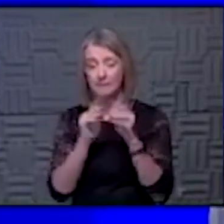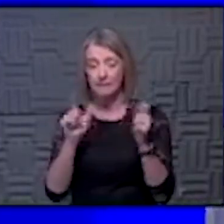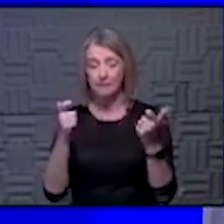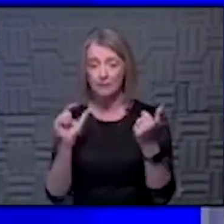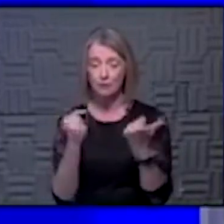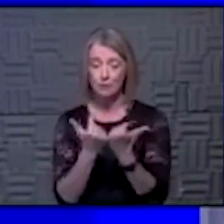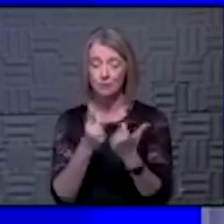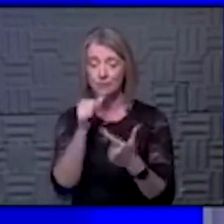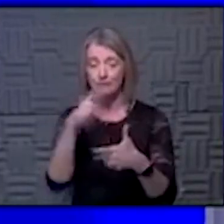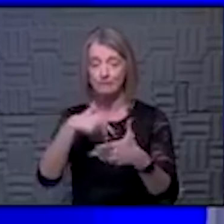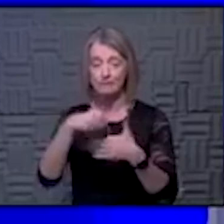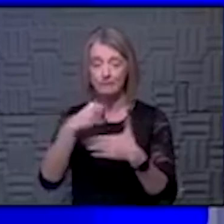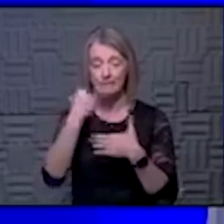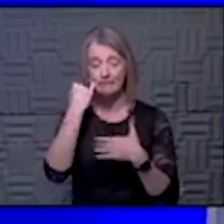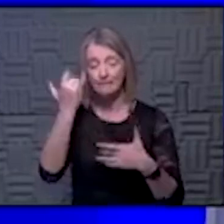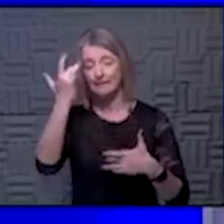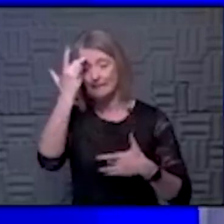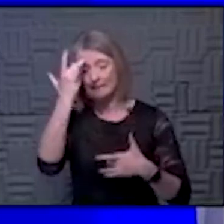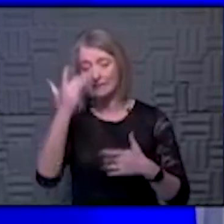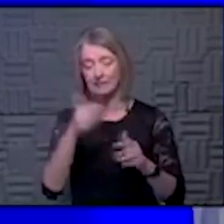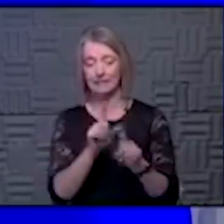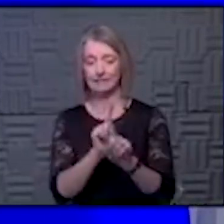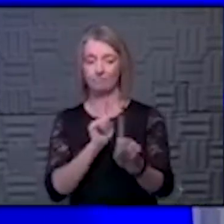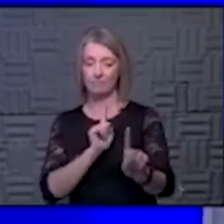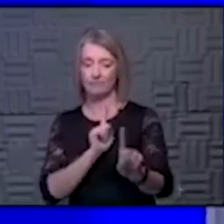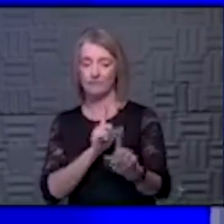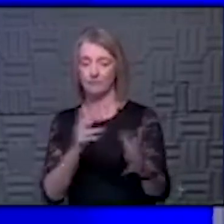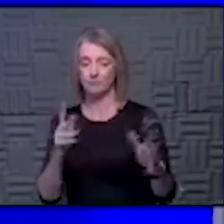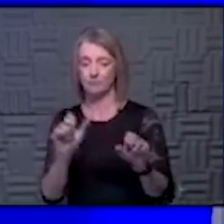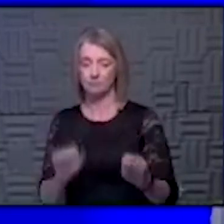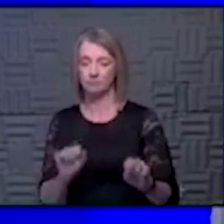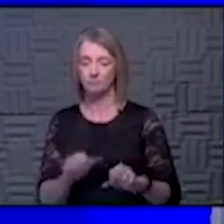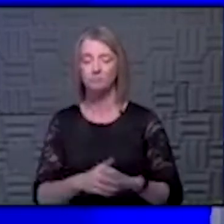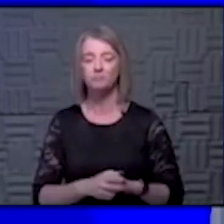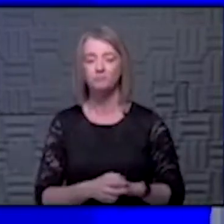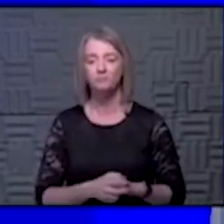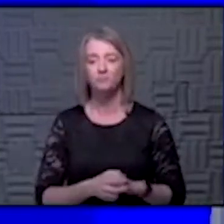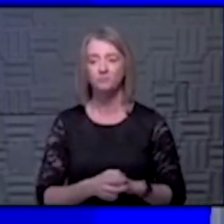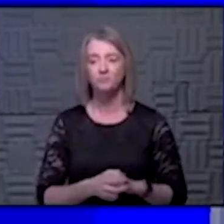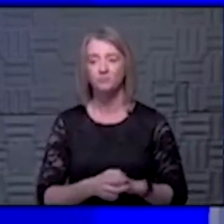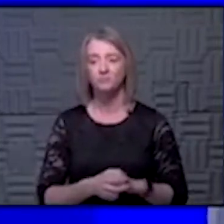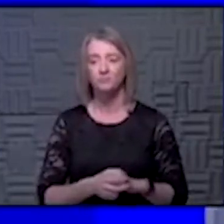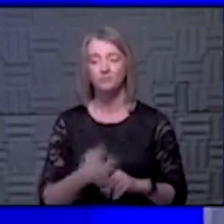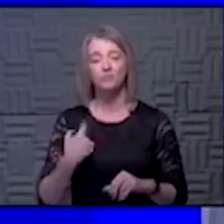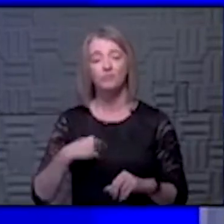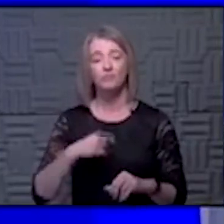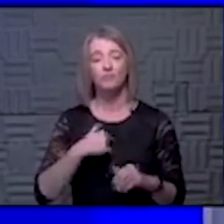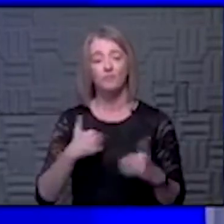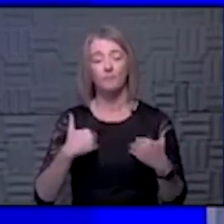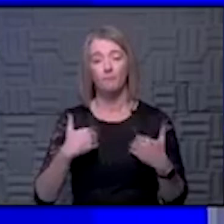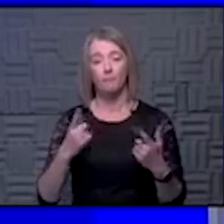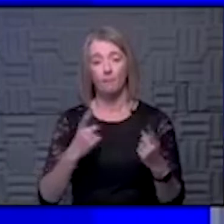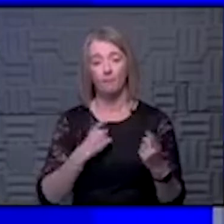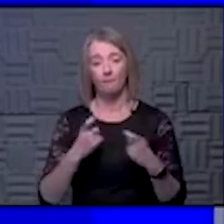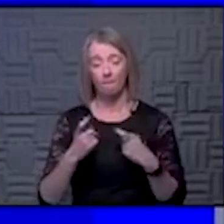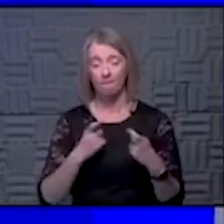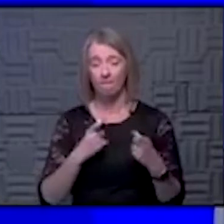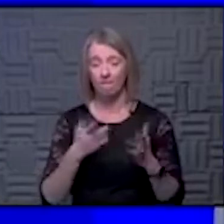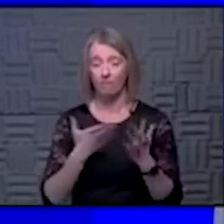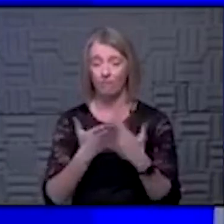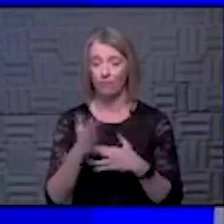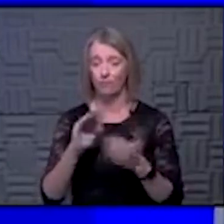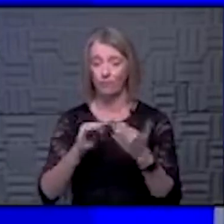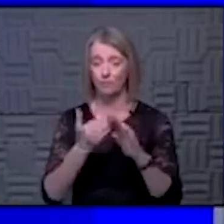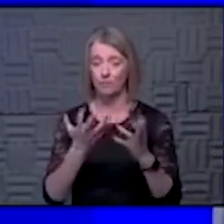not going out if you're ill, and distancing as much as possible. You know, we've had other questions come in from the